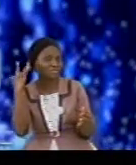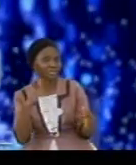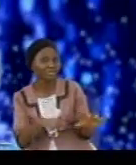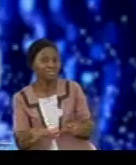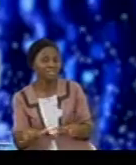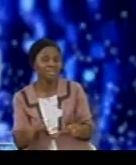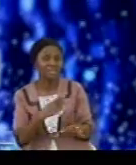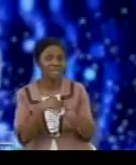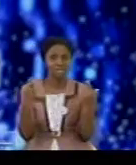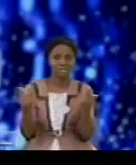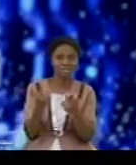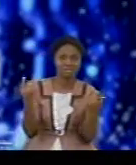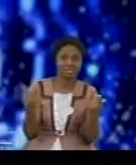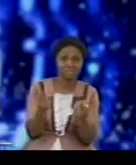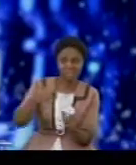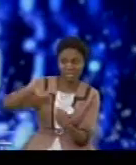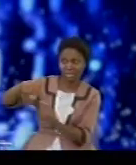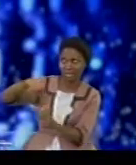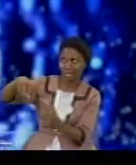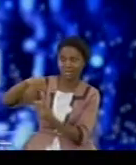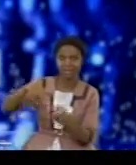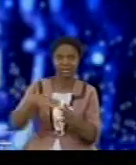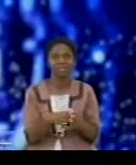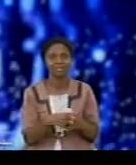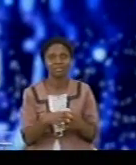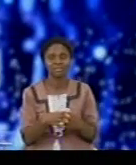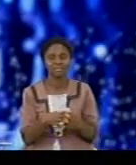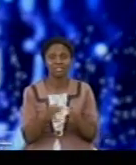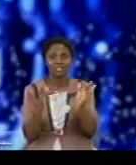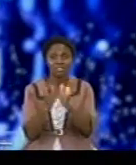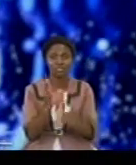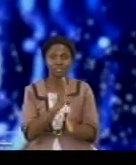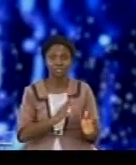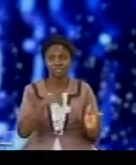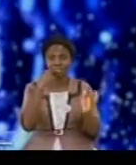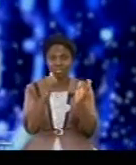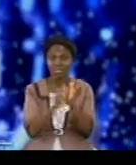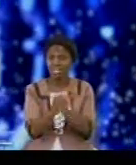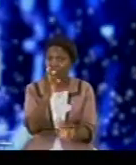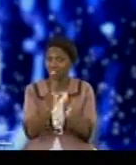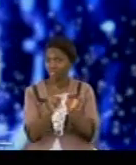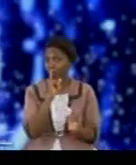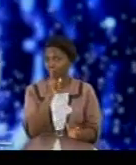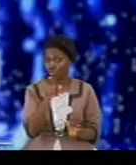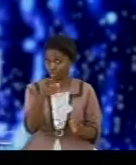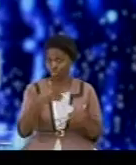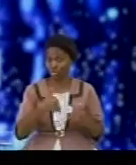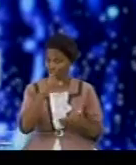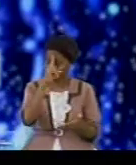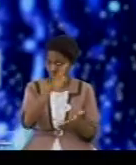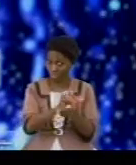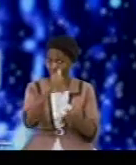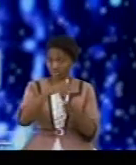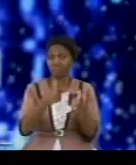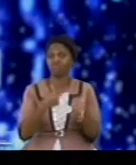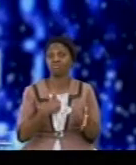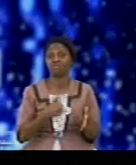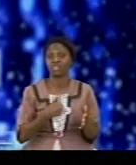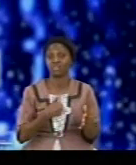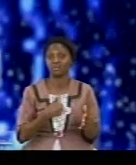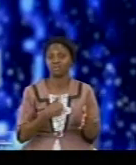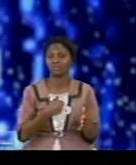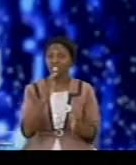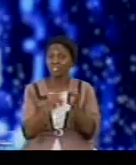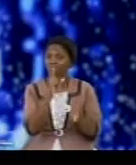sins here and there. But the Lord Jesus Christ is saying, if truly you have believed, If truly you are